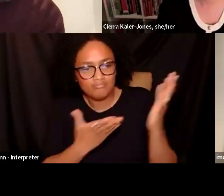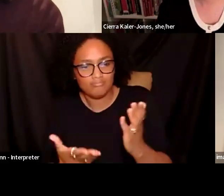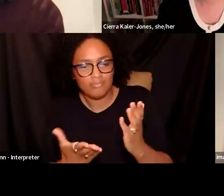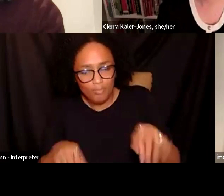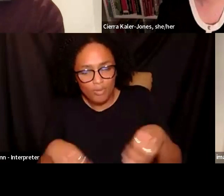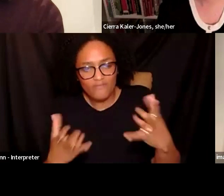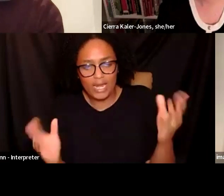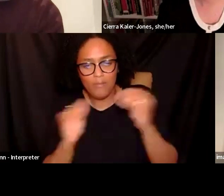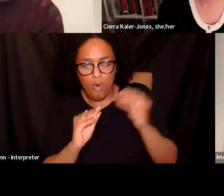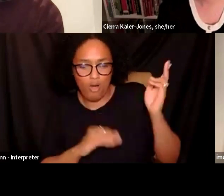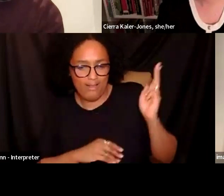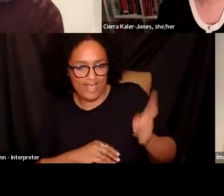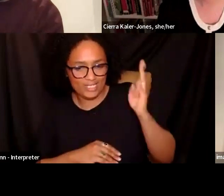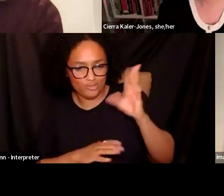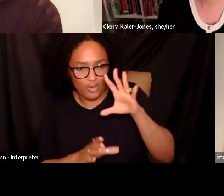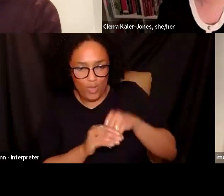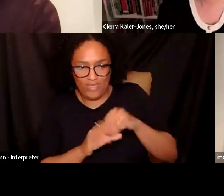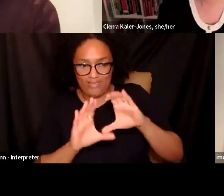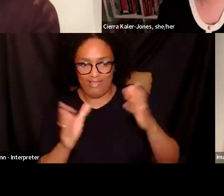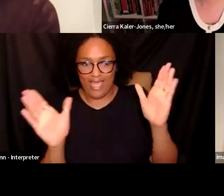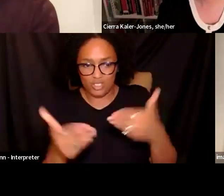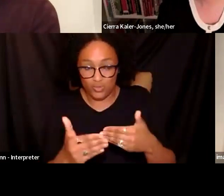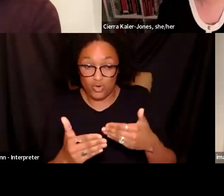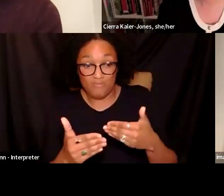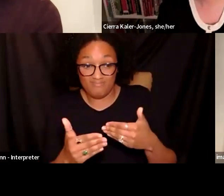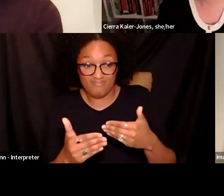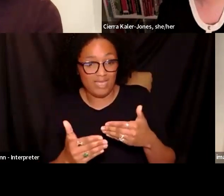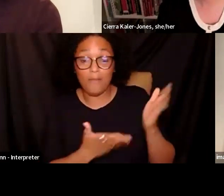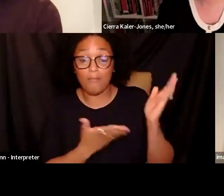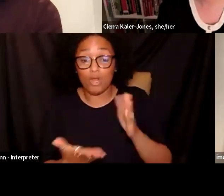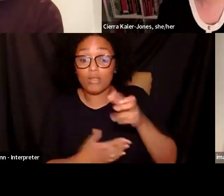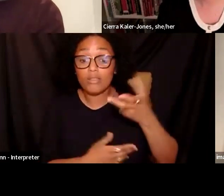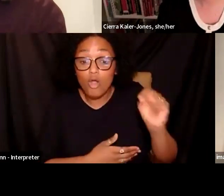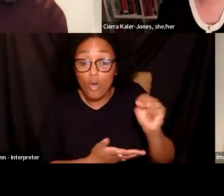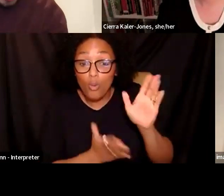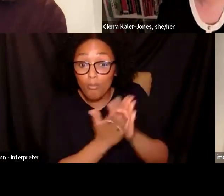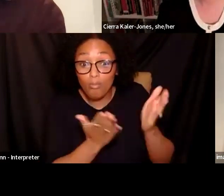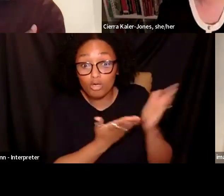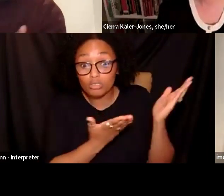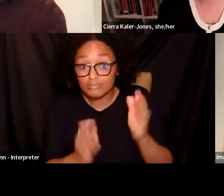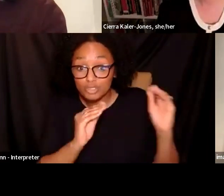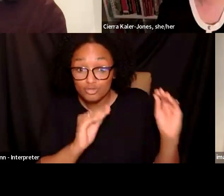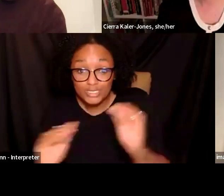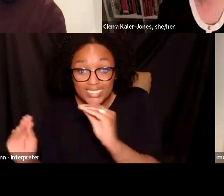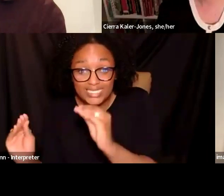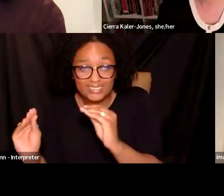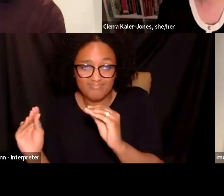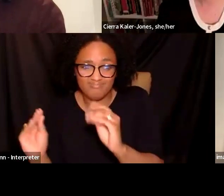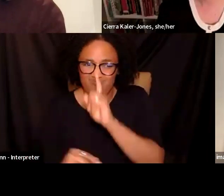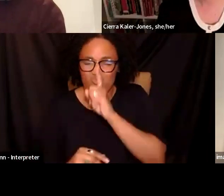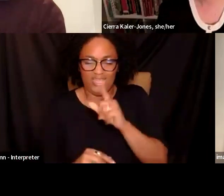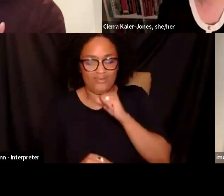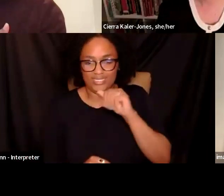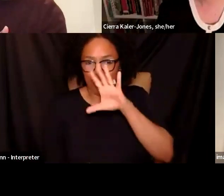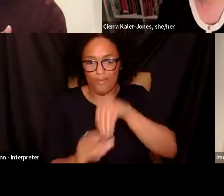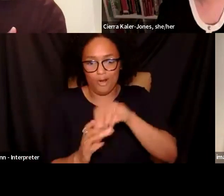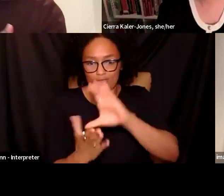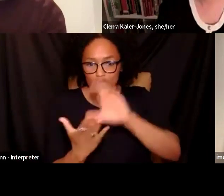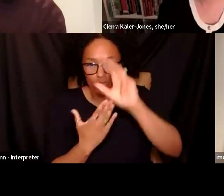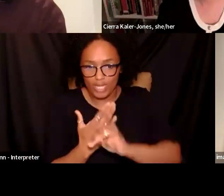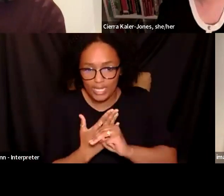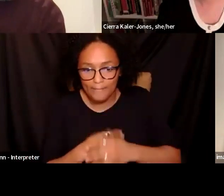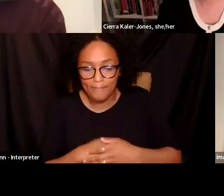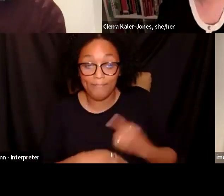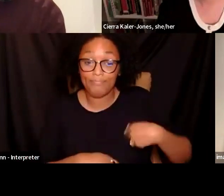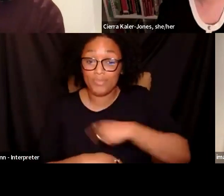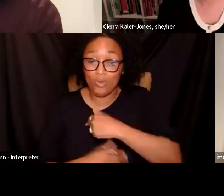when it wasn't formally a part of the curriculum. And we have examples of Black teachers being fired, in the early